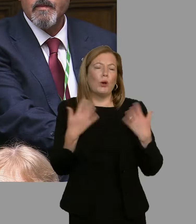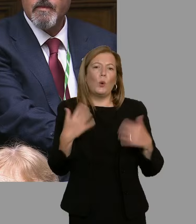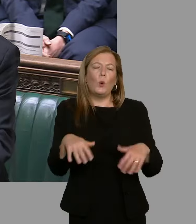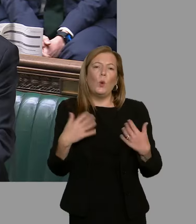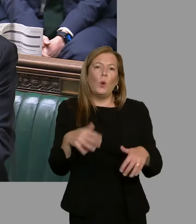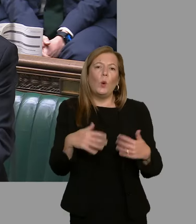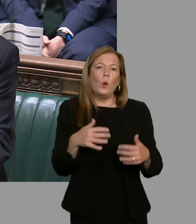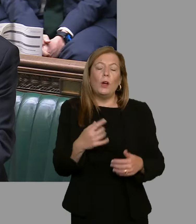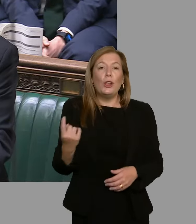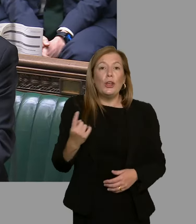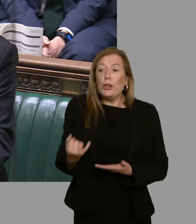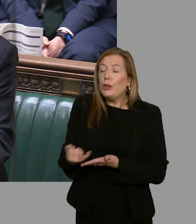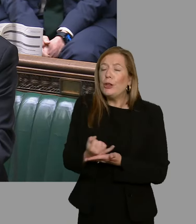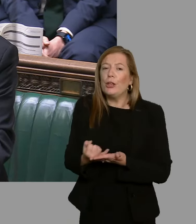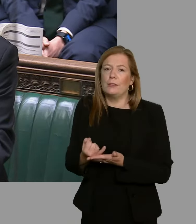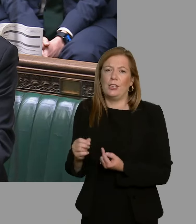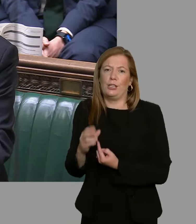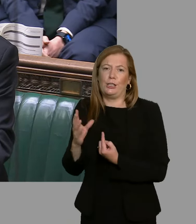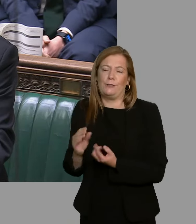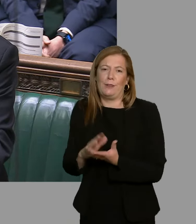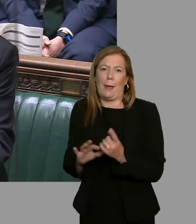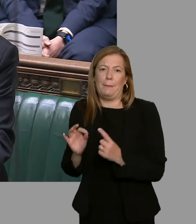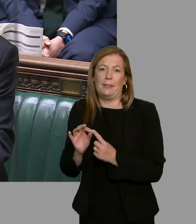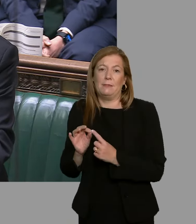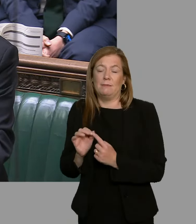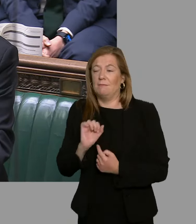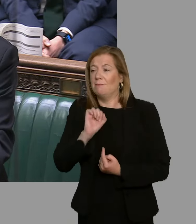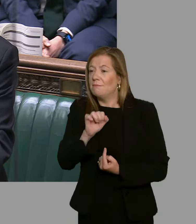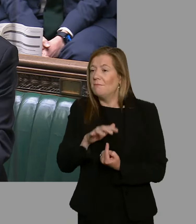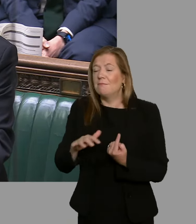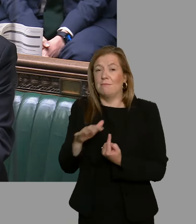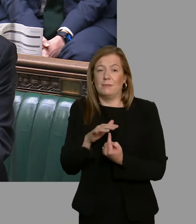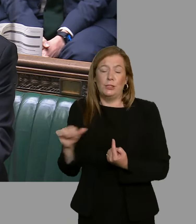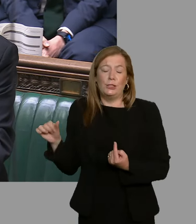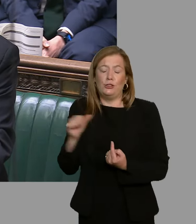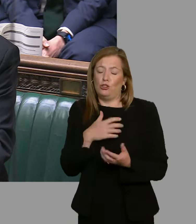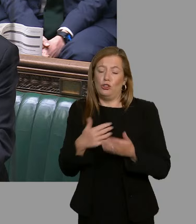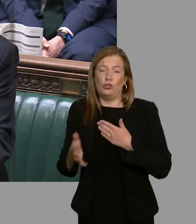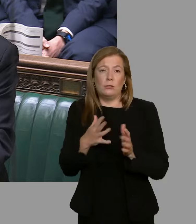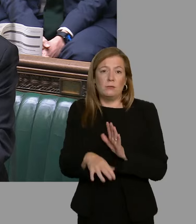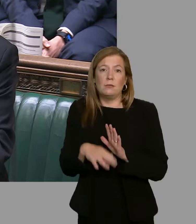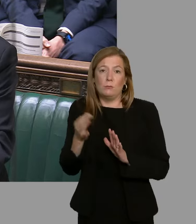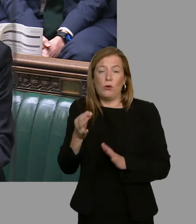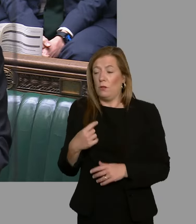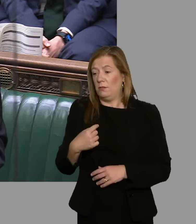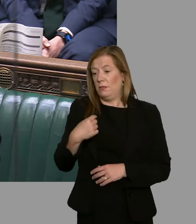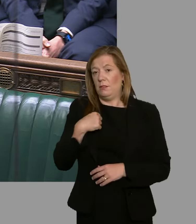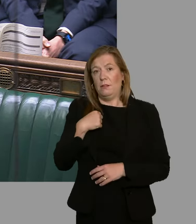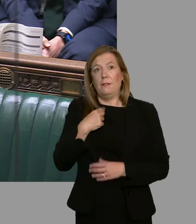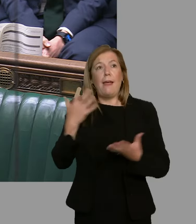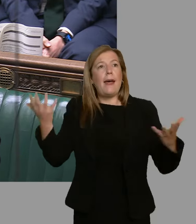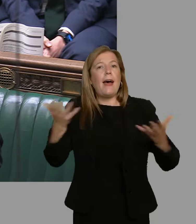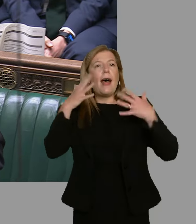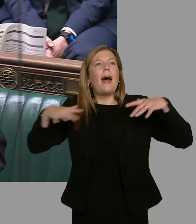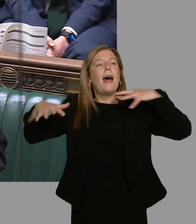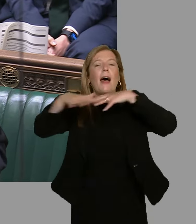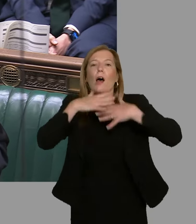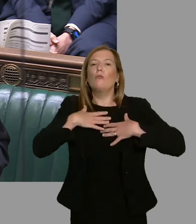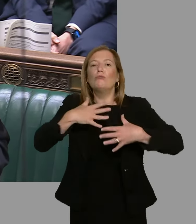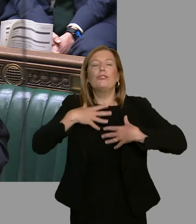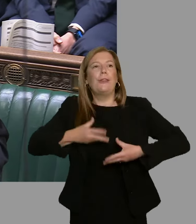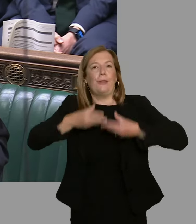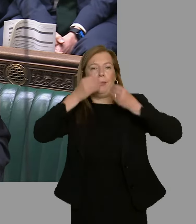far better. We expect rapid improvements. We're closely monitoring air quality and won't hesitate to take further action. She's right, we must tackle